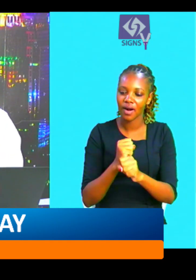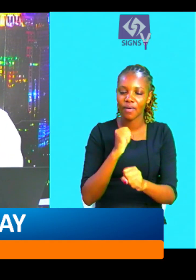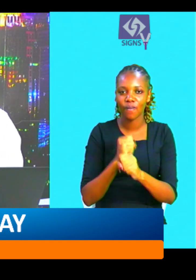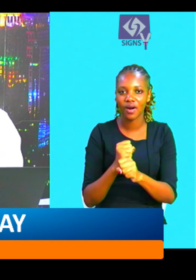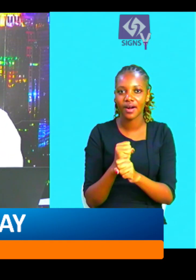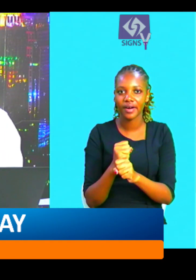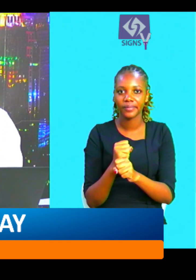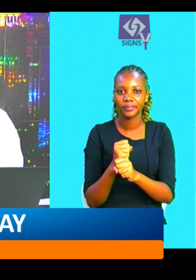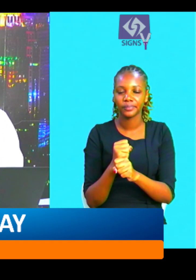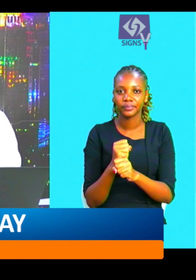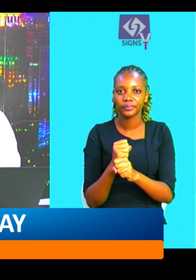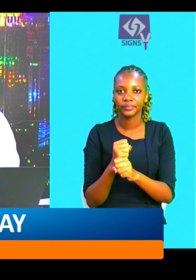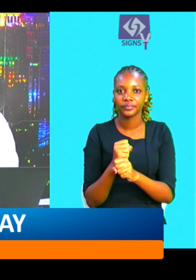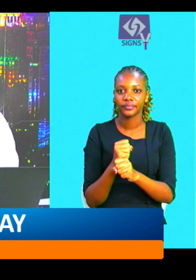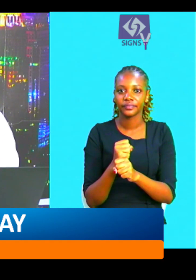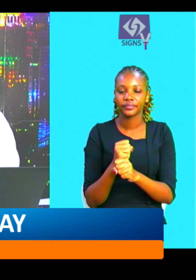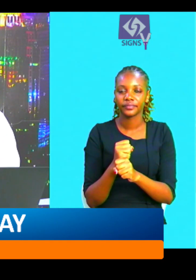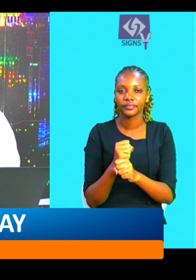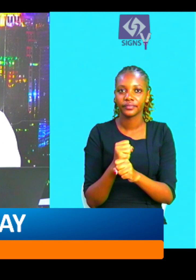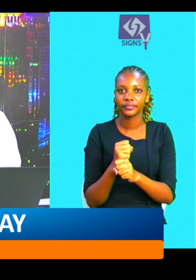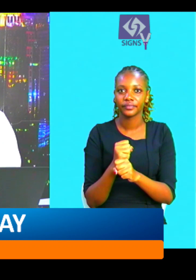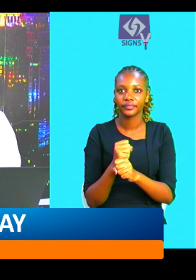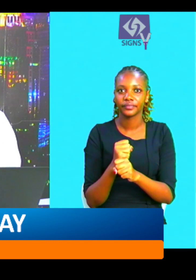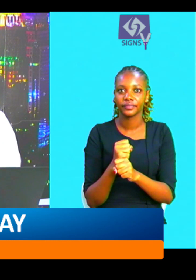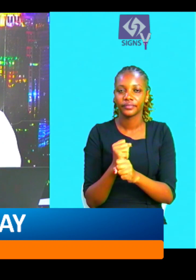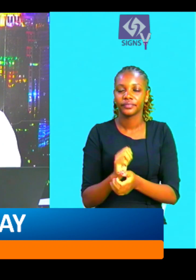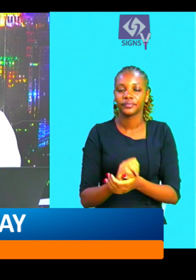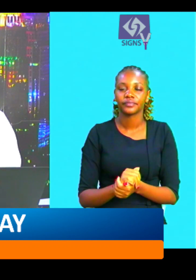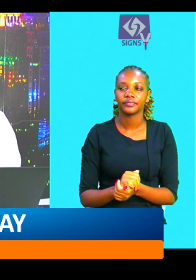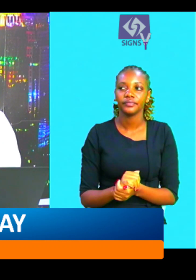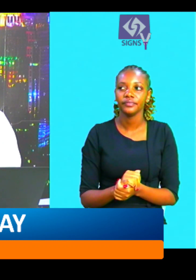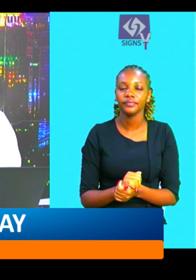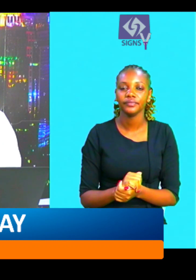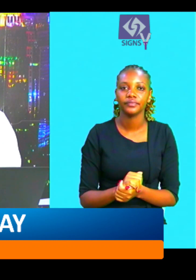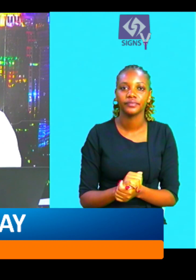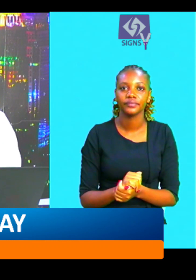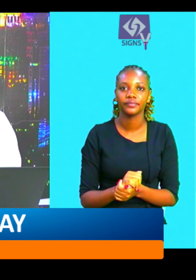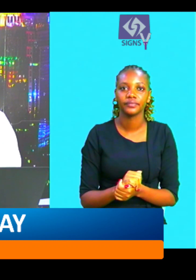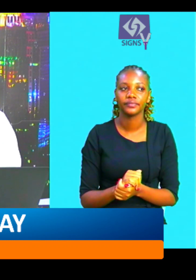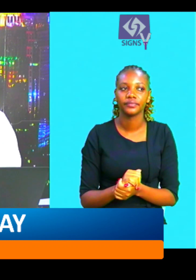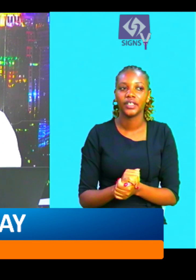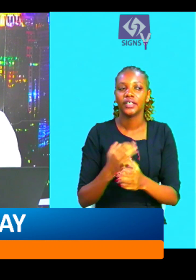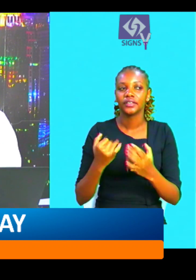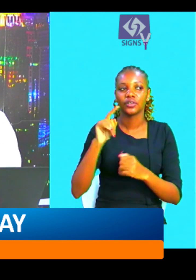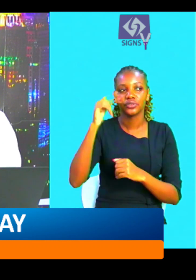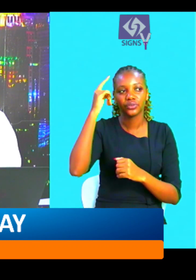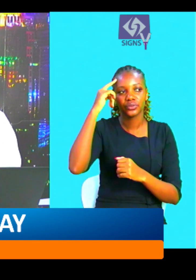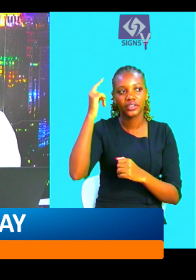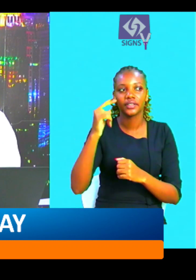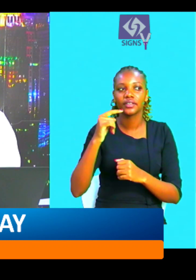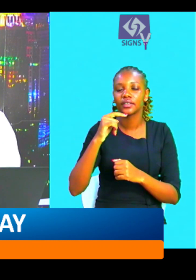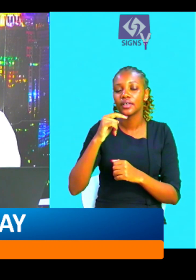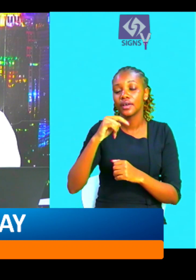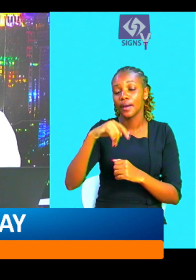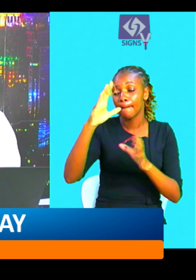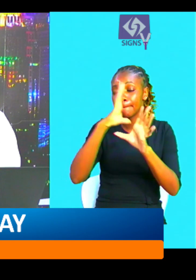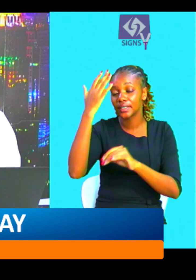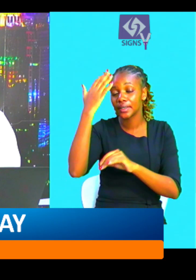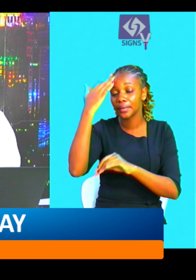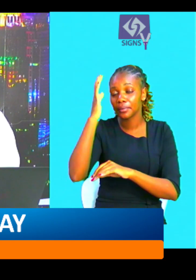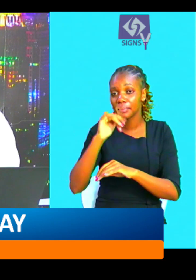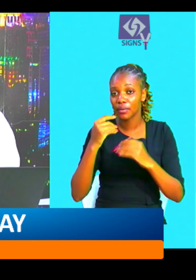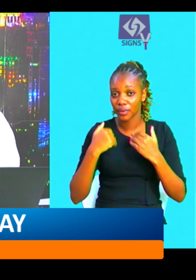the guy has money. Yes. And in politics, you also need money for the campaign period that is coming. What will be different is the next tenure